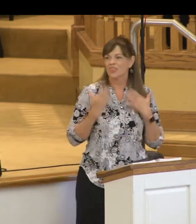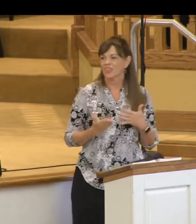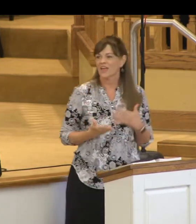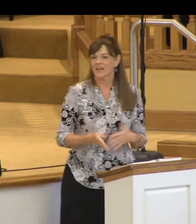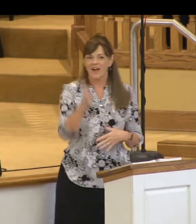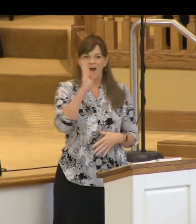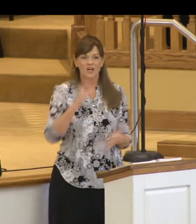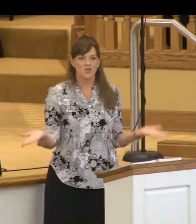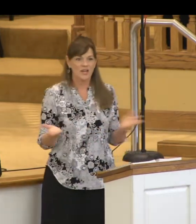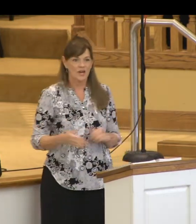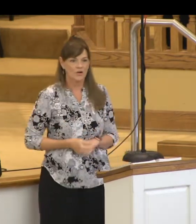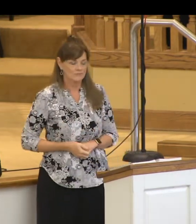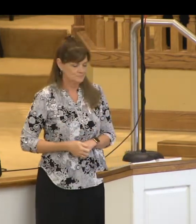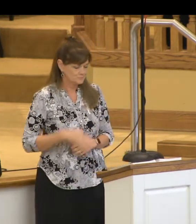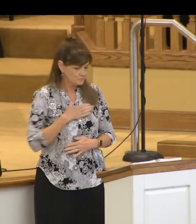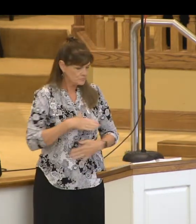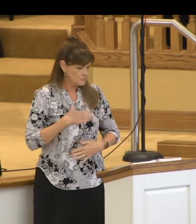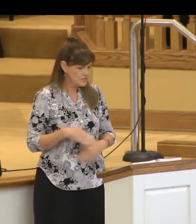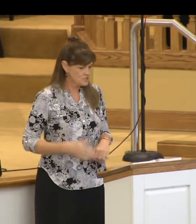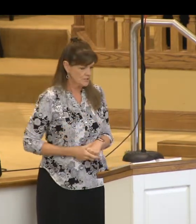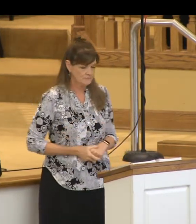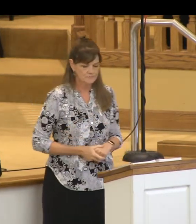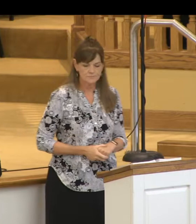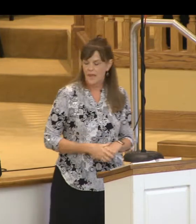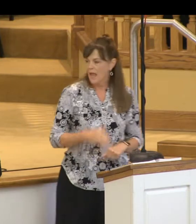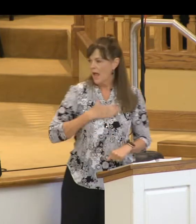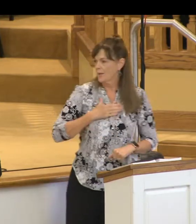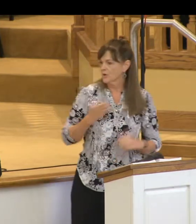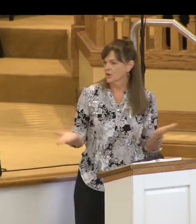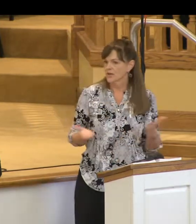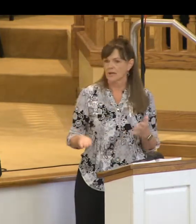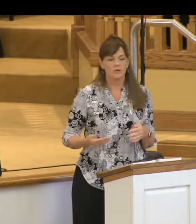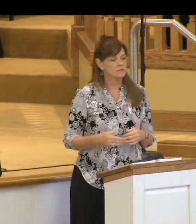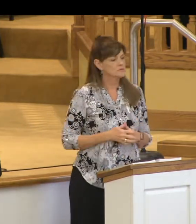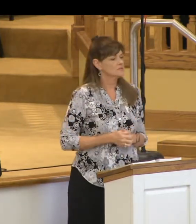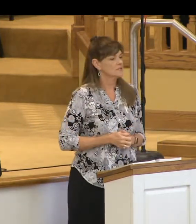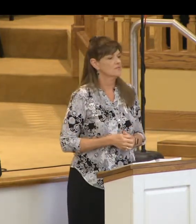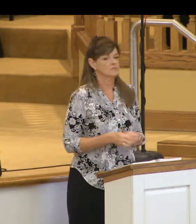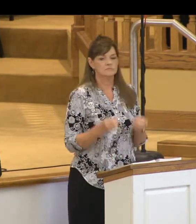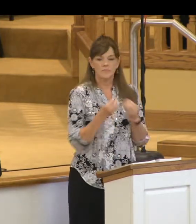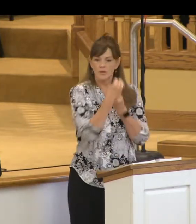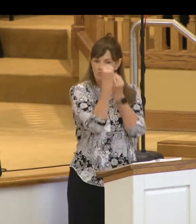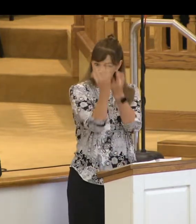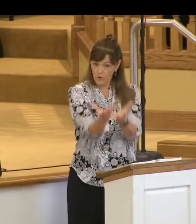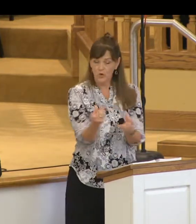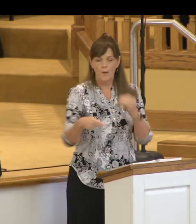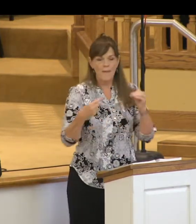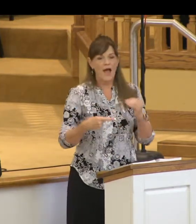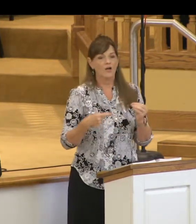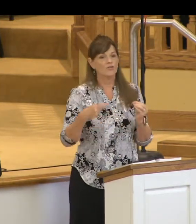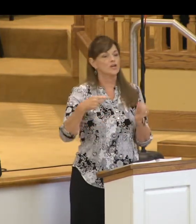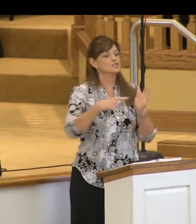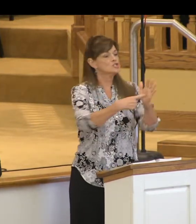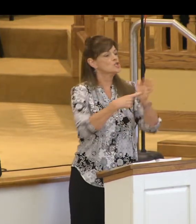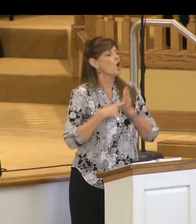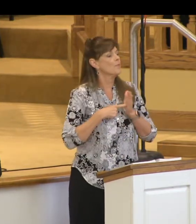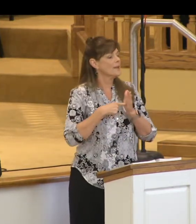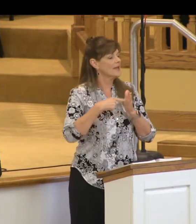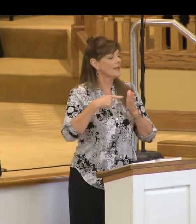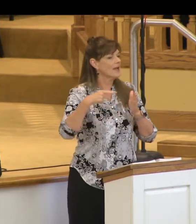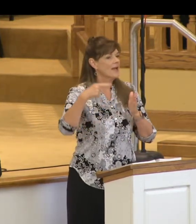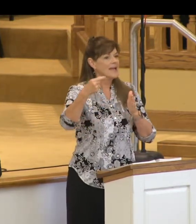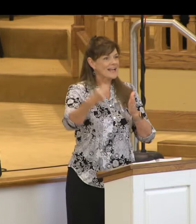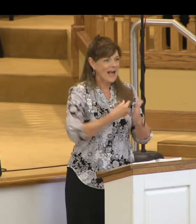that. And I'm so glad you're here. Looking forward to the Lord has. Let me give you just a little update about the Show Me Gospel Project. It has